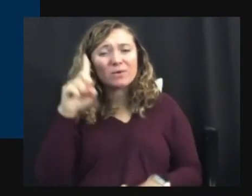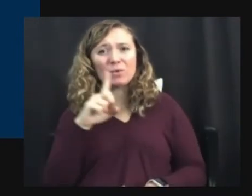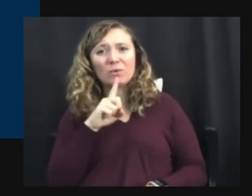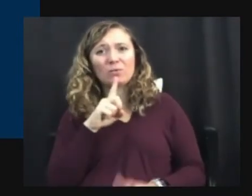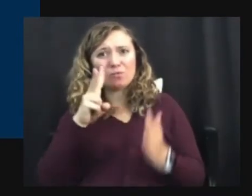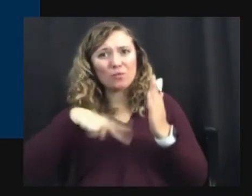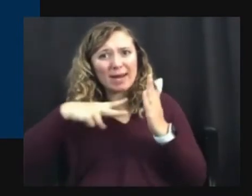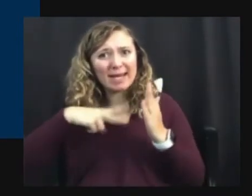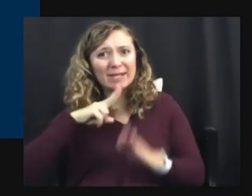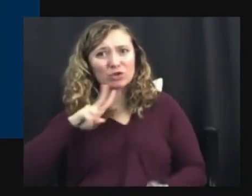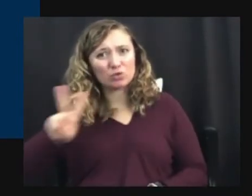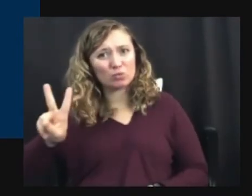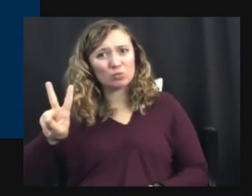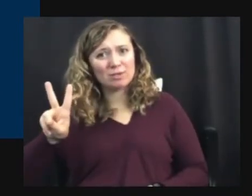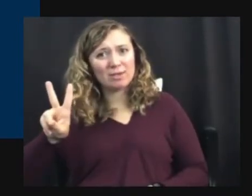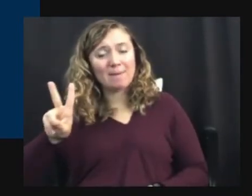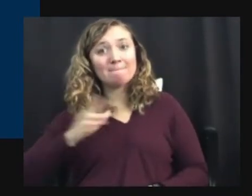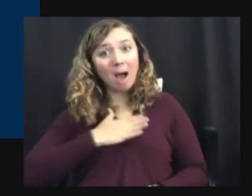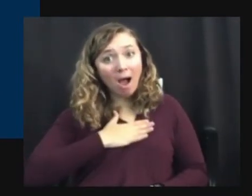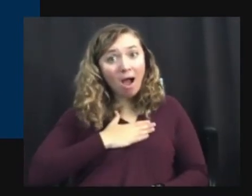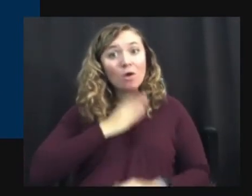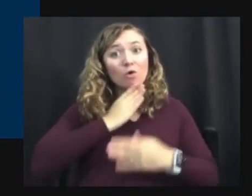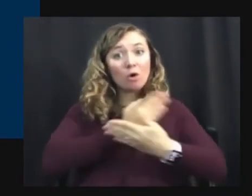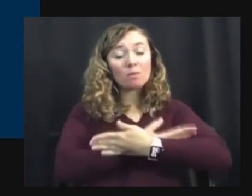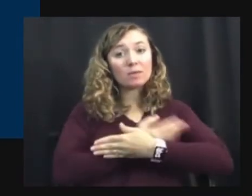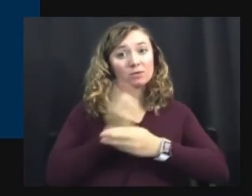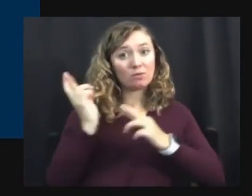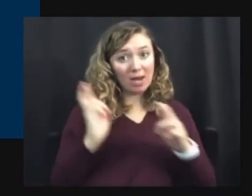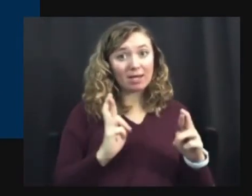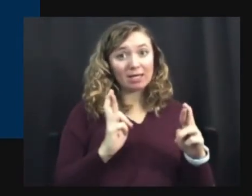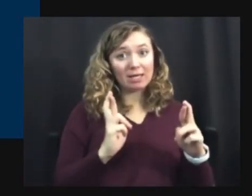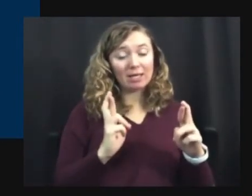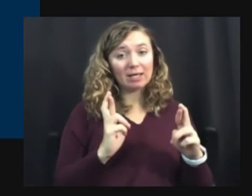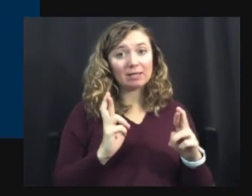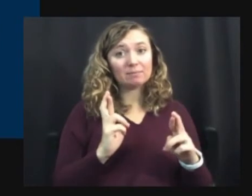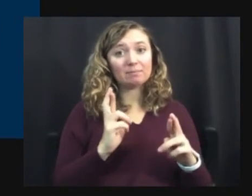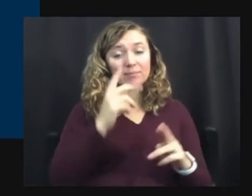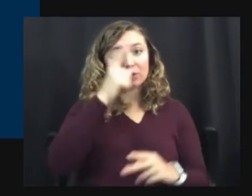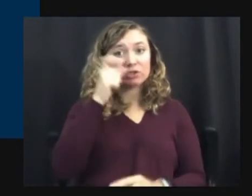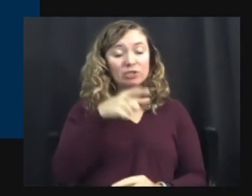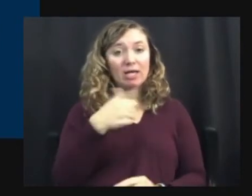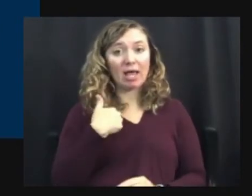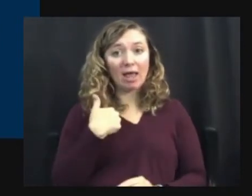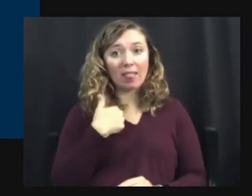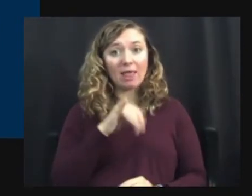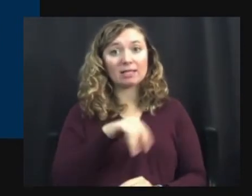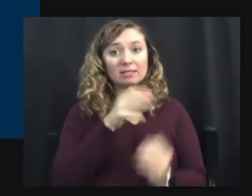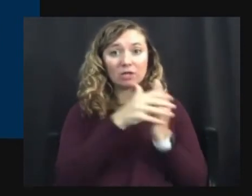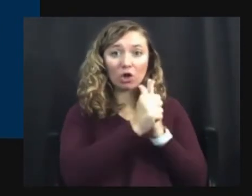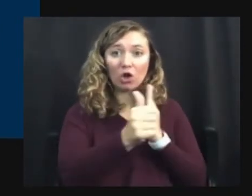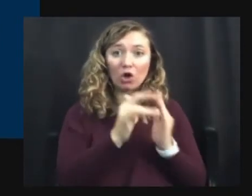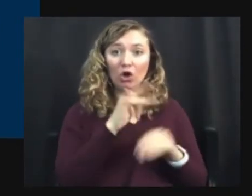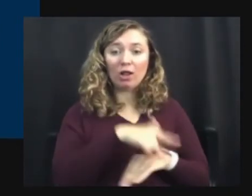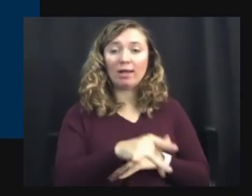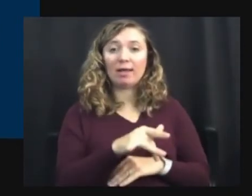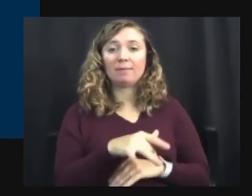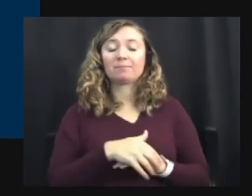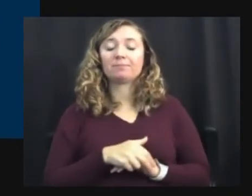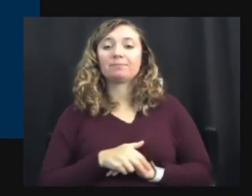because she developed that skill very early. Hyperlexic kids tend to kind of even out. They start